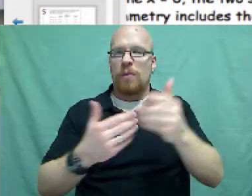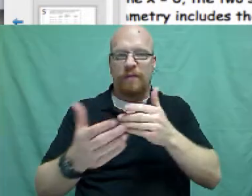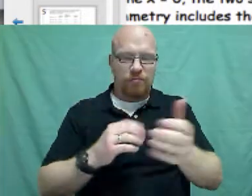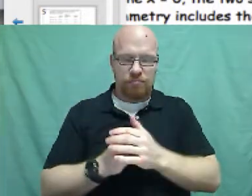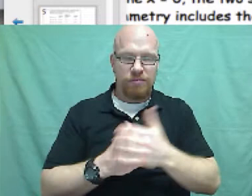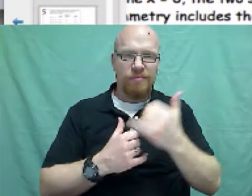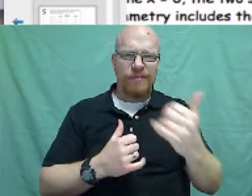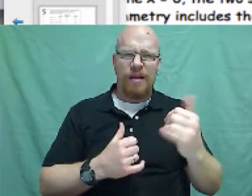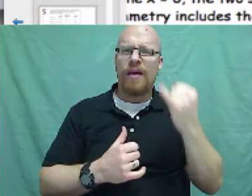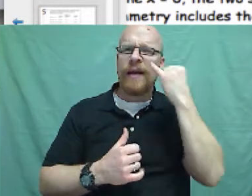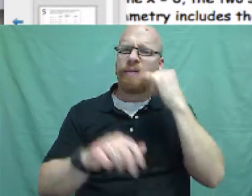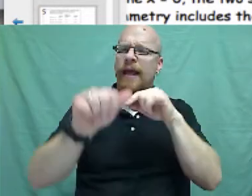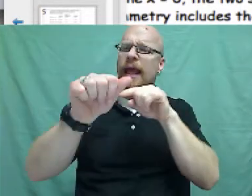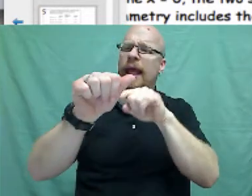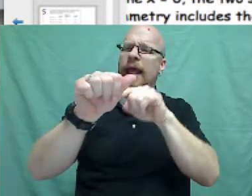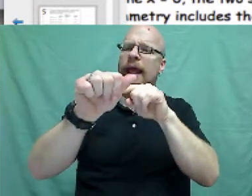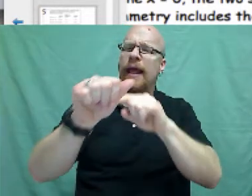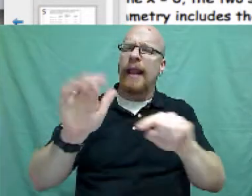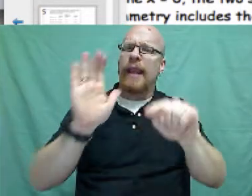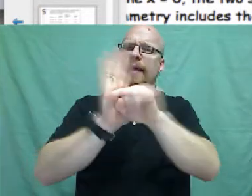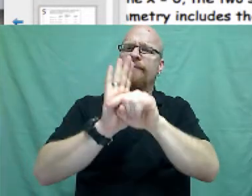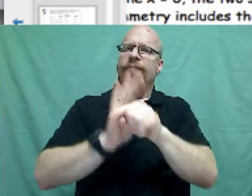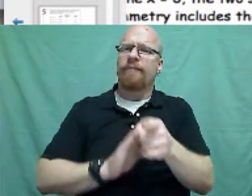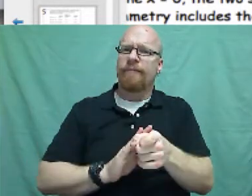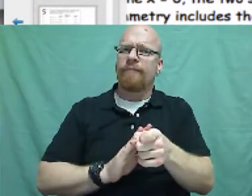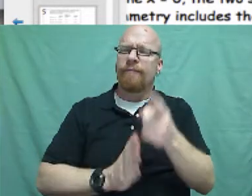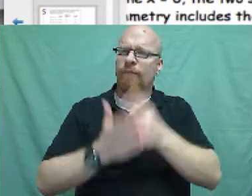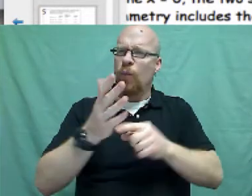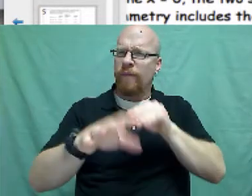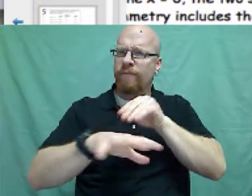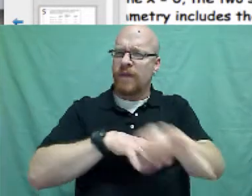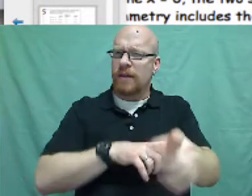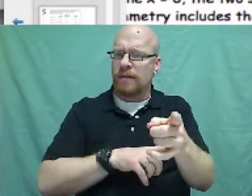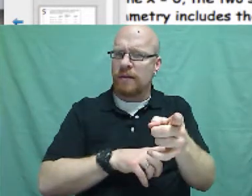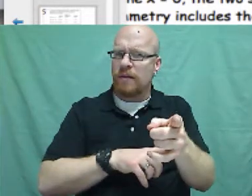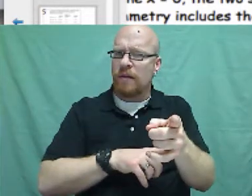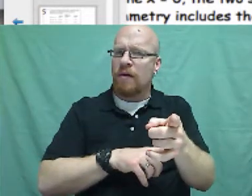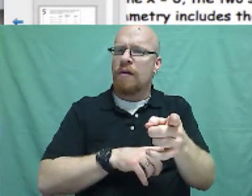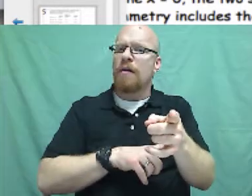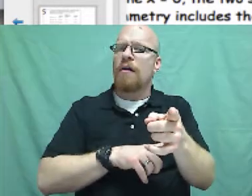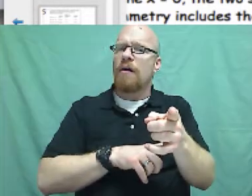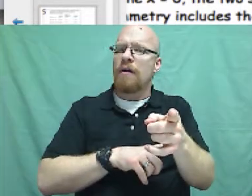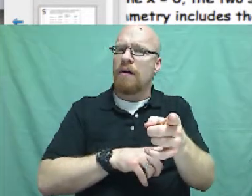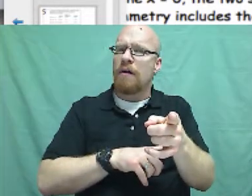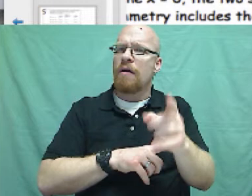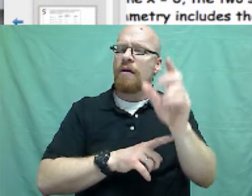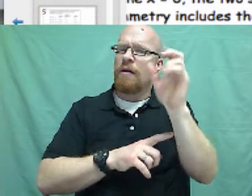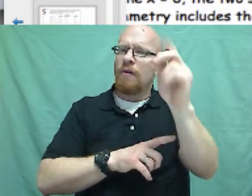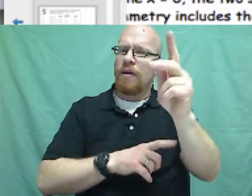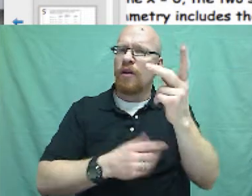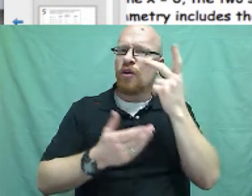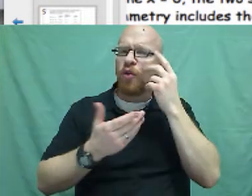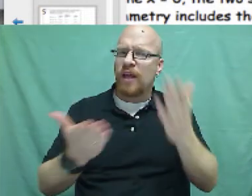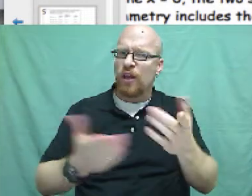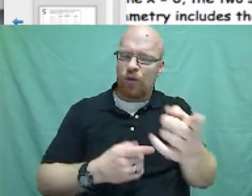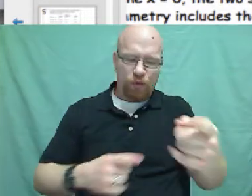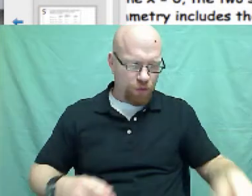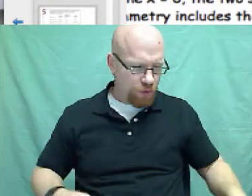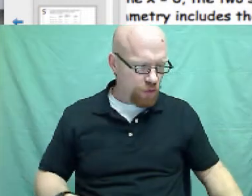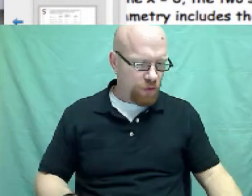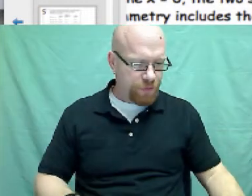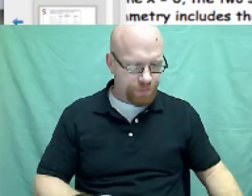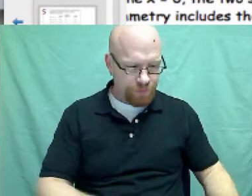positive a half, positive 2, but now we're going to talk about a if a is negative. Well, how does that change the